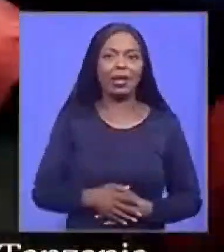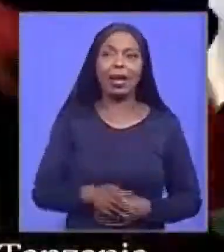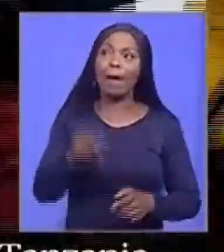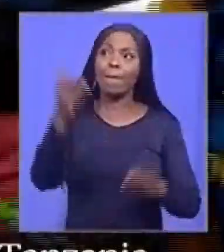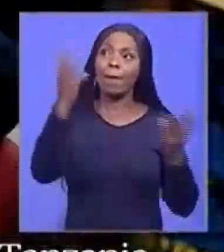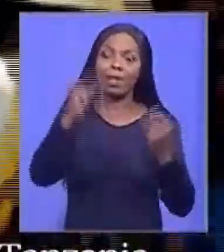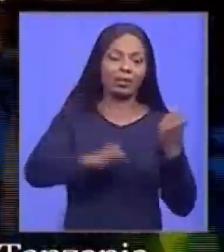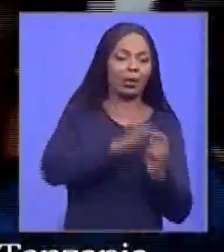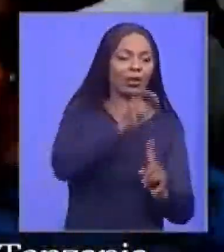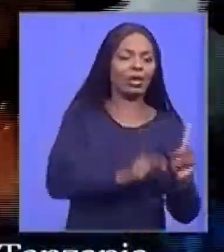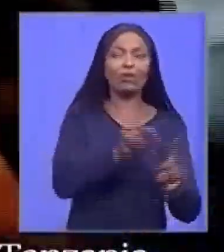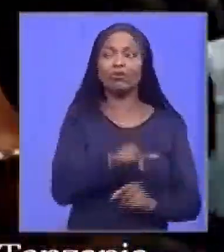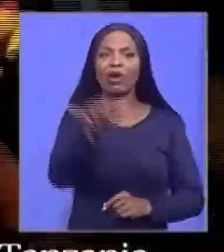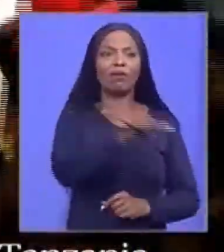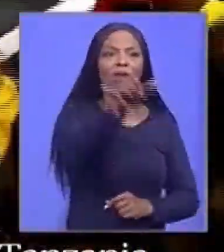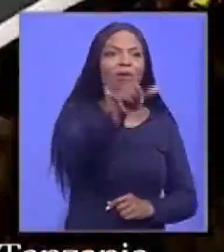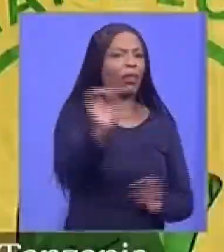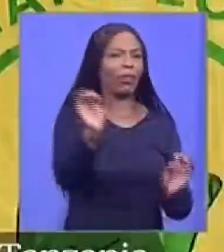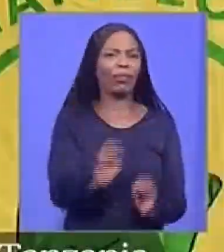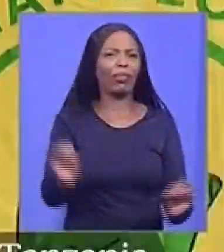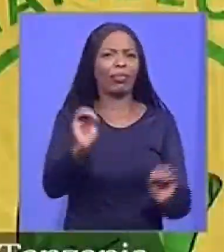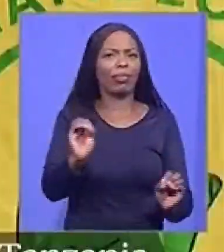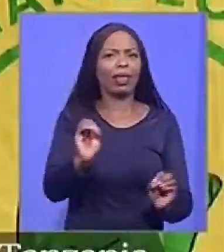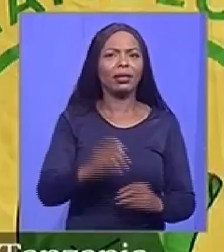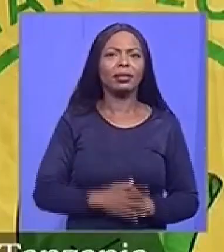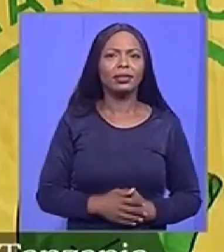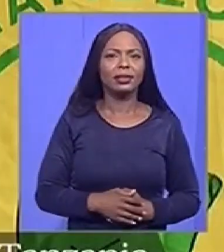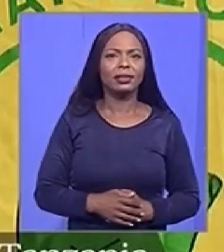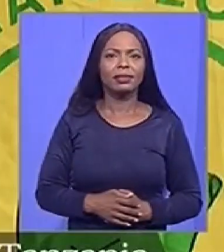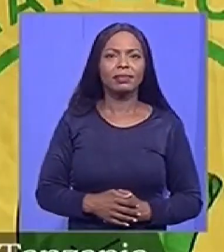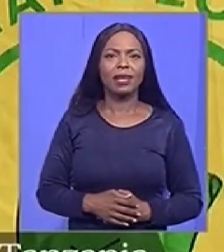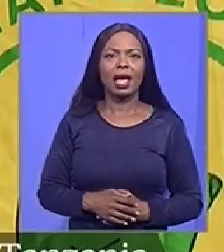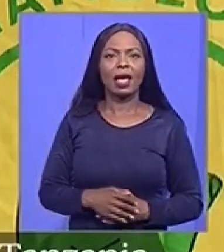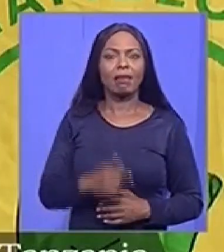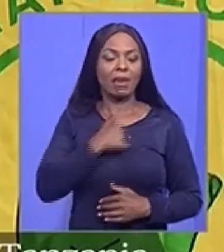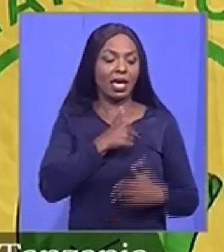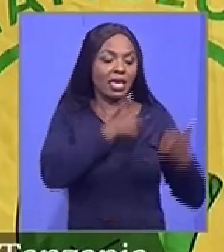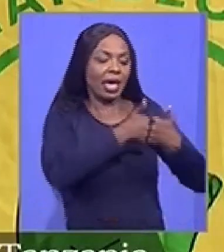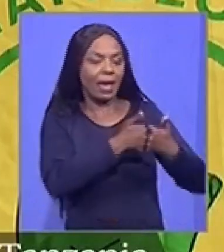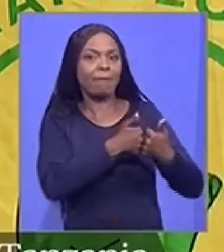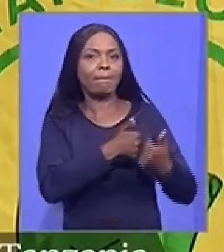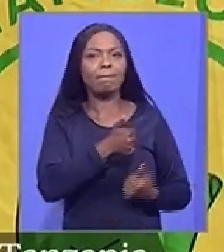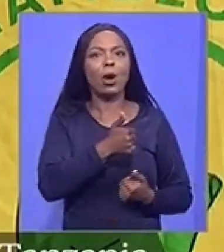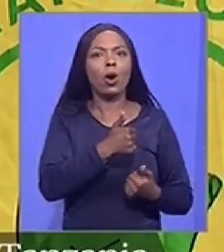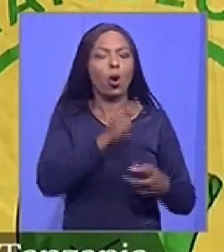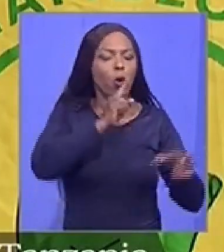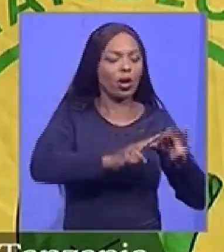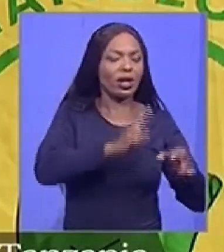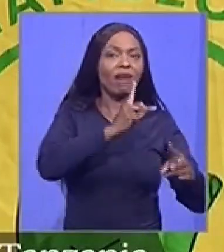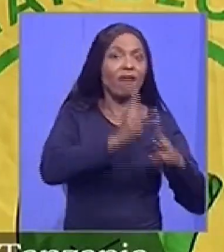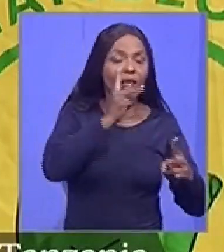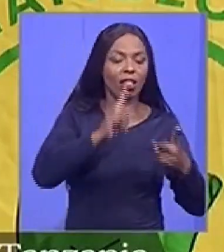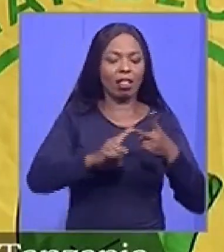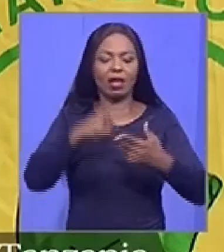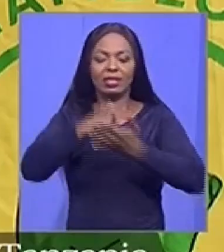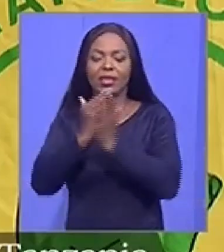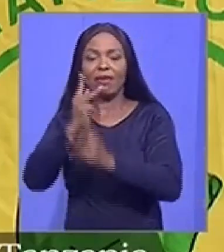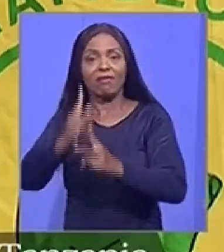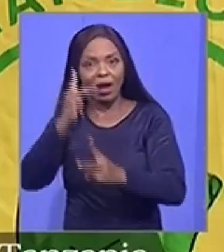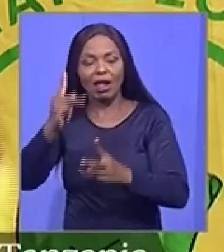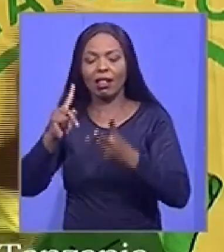tšea maeto a gagwe a go fapana. Normally ke targeta di game tsa like quarter final, semi final,